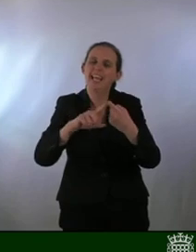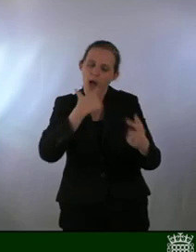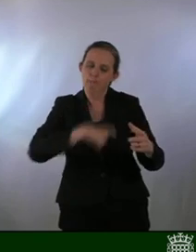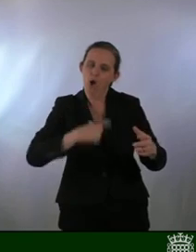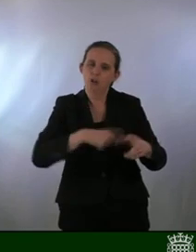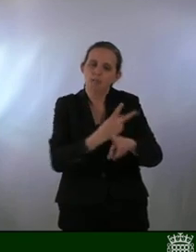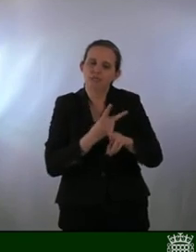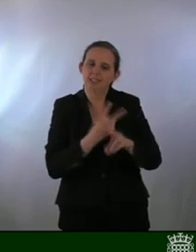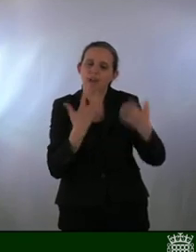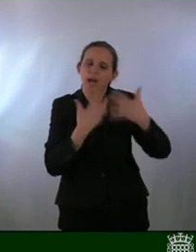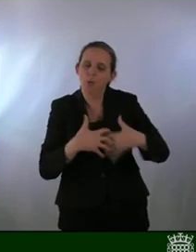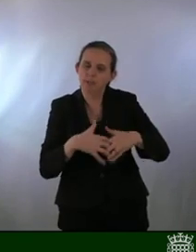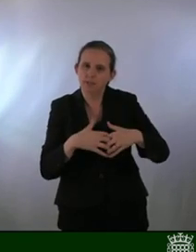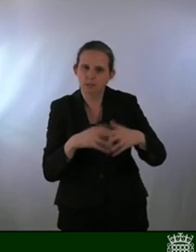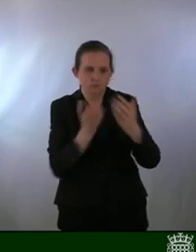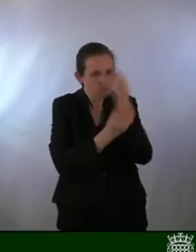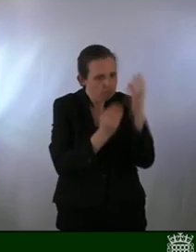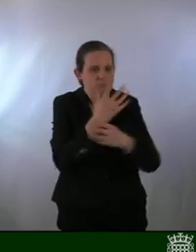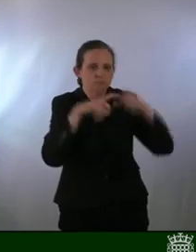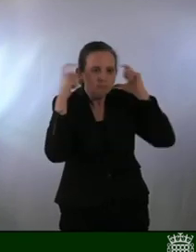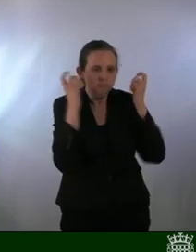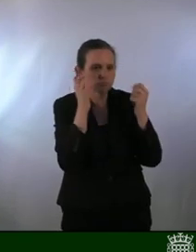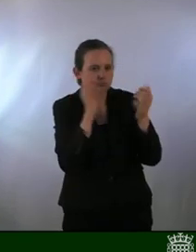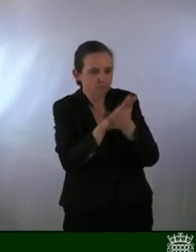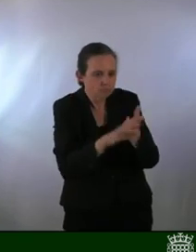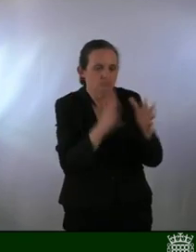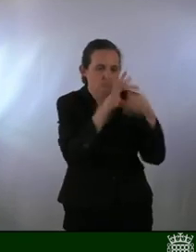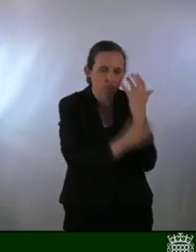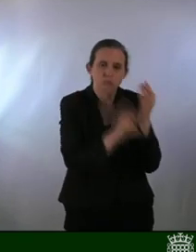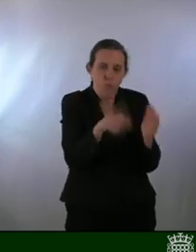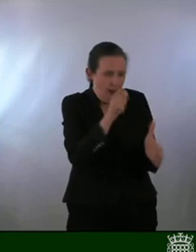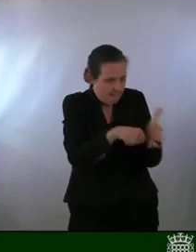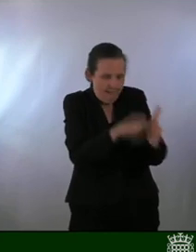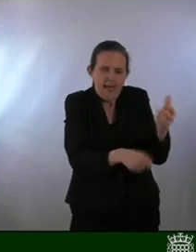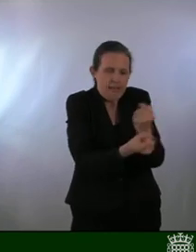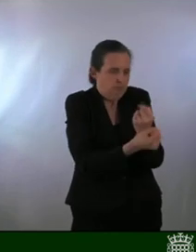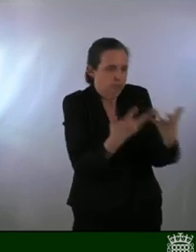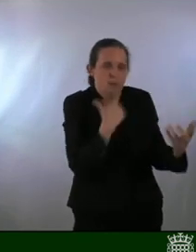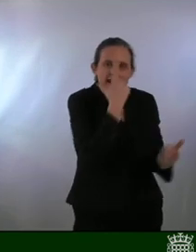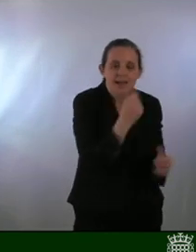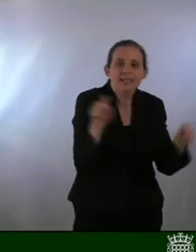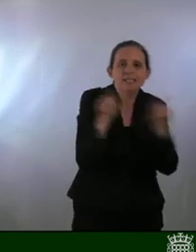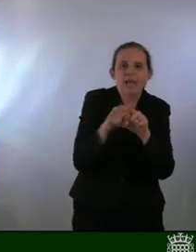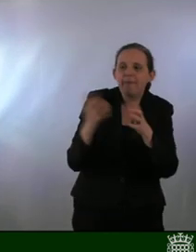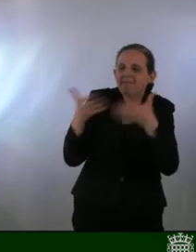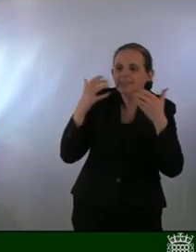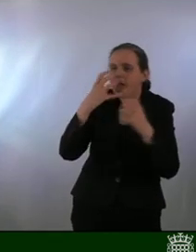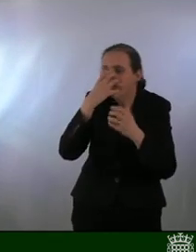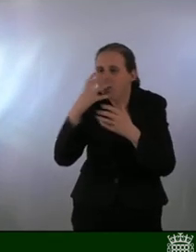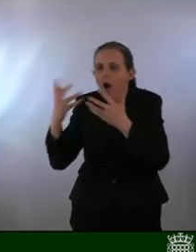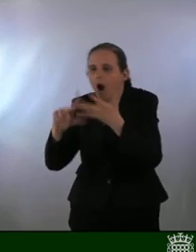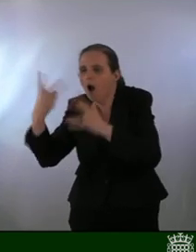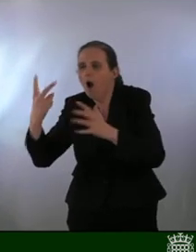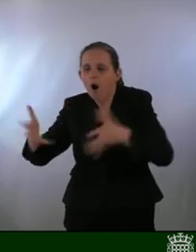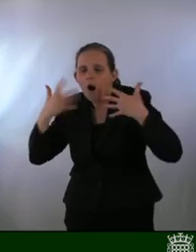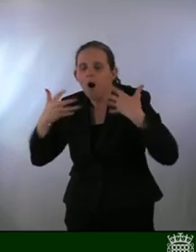expand the amount of PPE. We are, again, buying that, like ventilators, as fast as we possibly can, and part of our call for